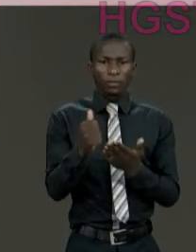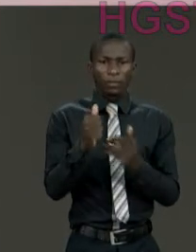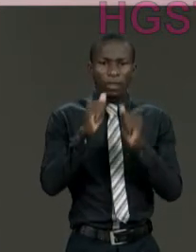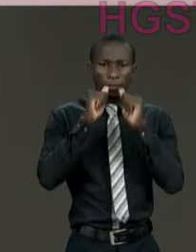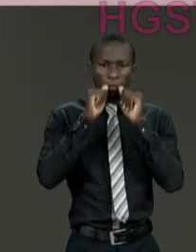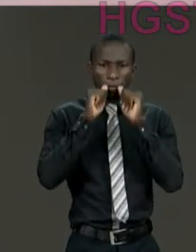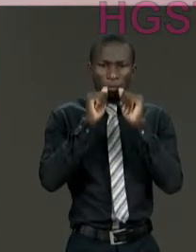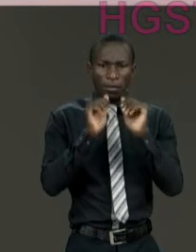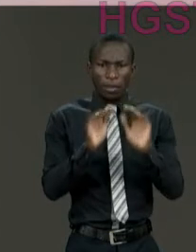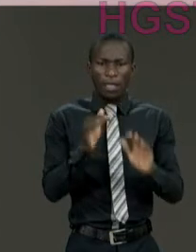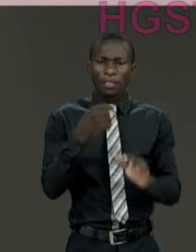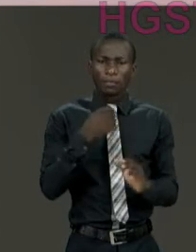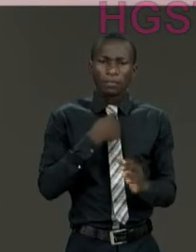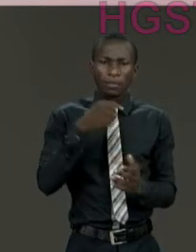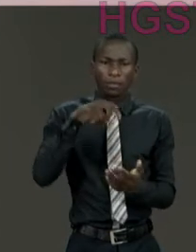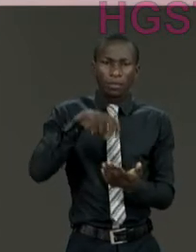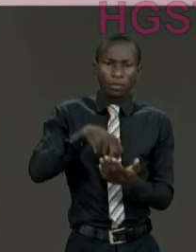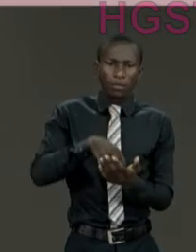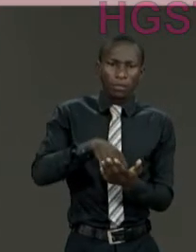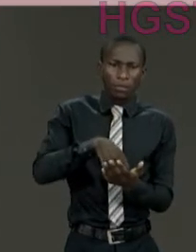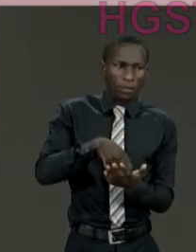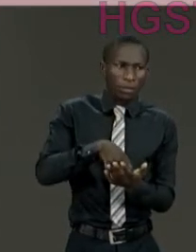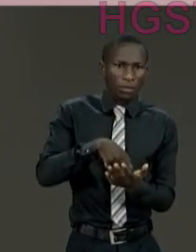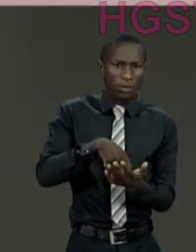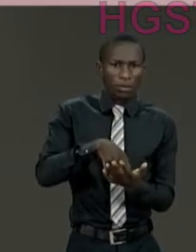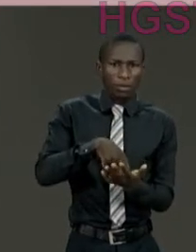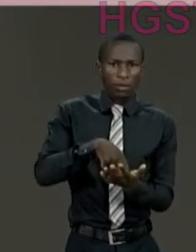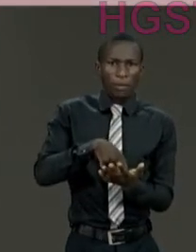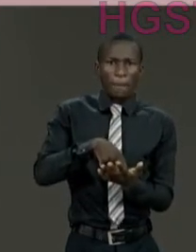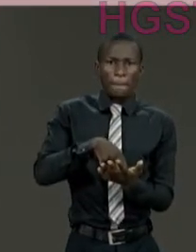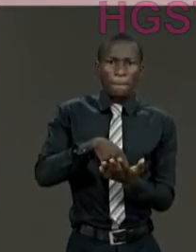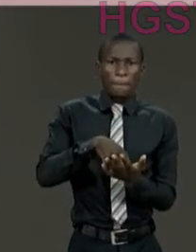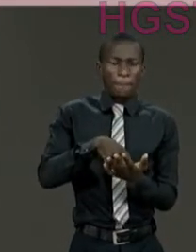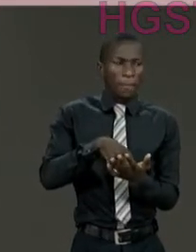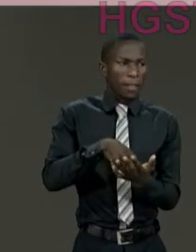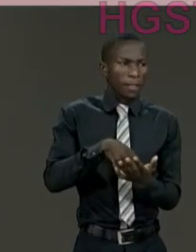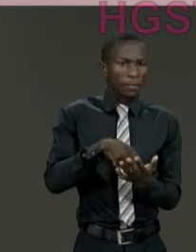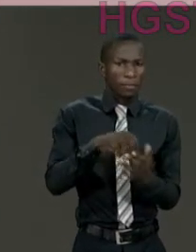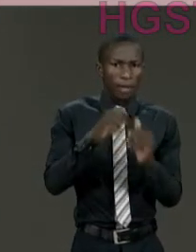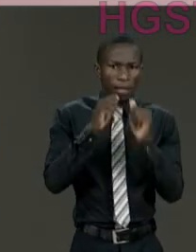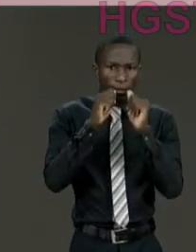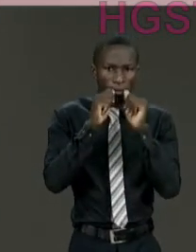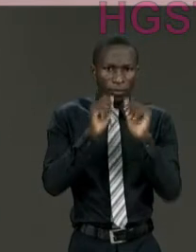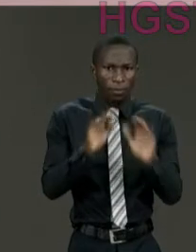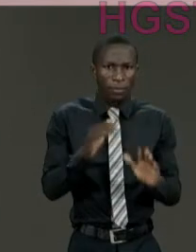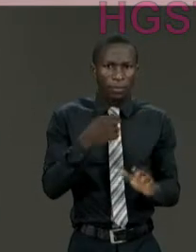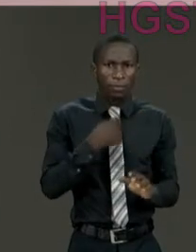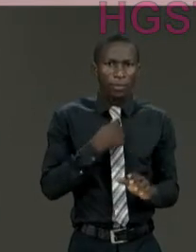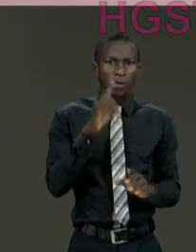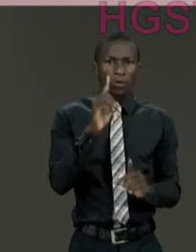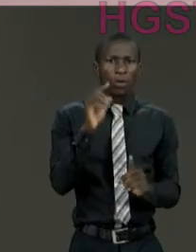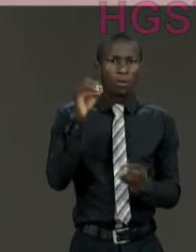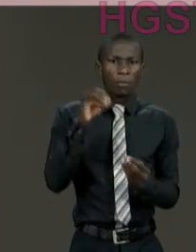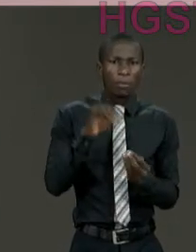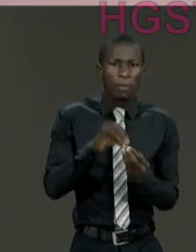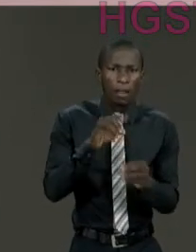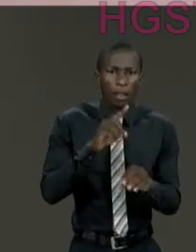Bless me one more time. Bless me, Lord. Bless me one more